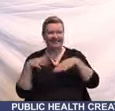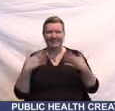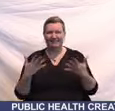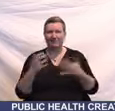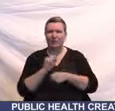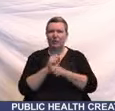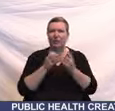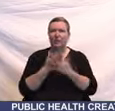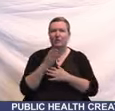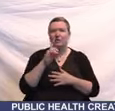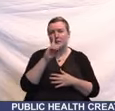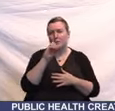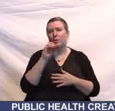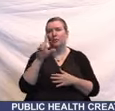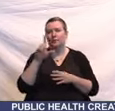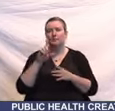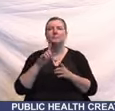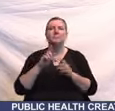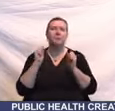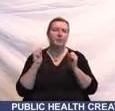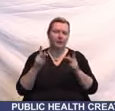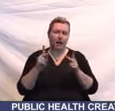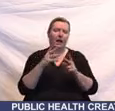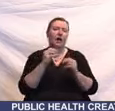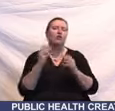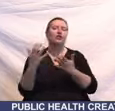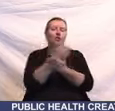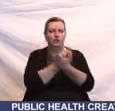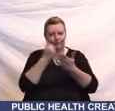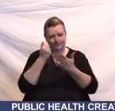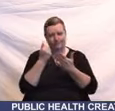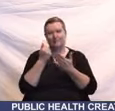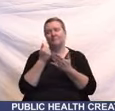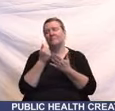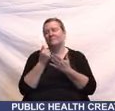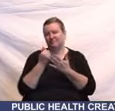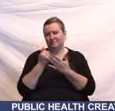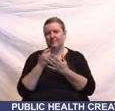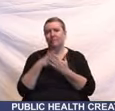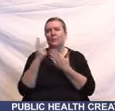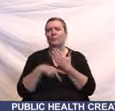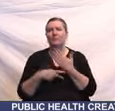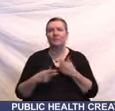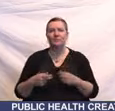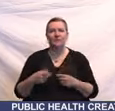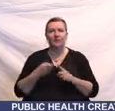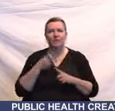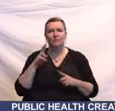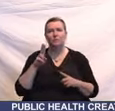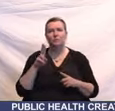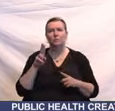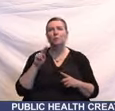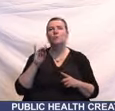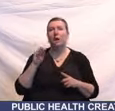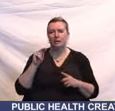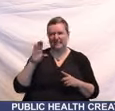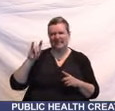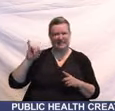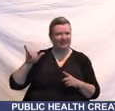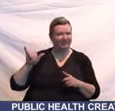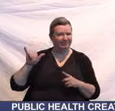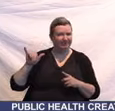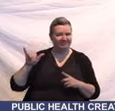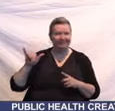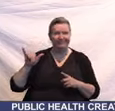Return and Earn program to help folks get started on a strong career. Union City's My Smile Dental